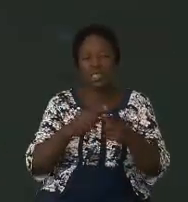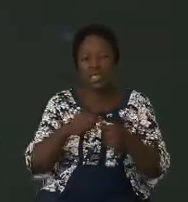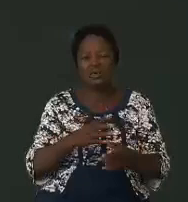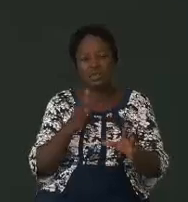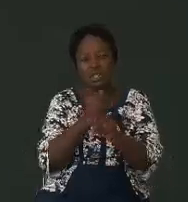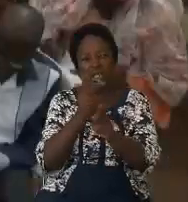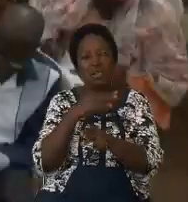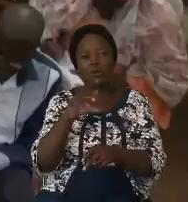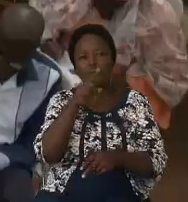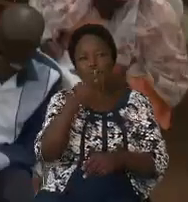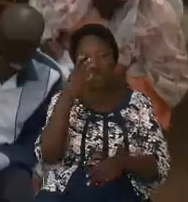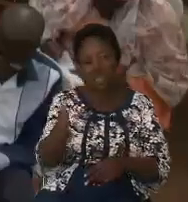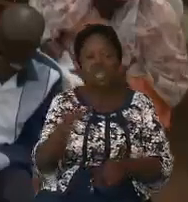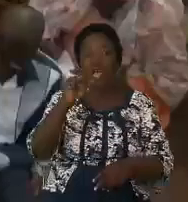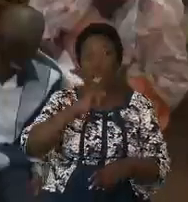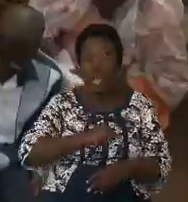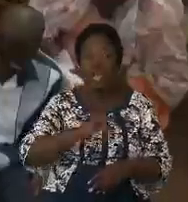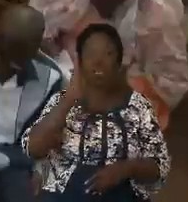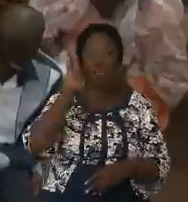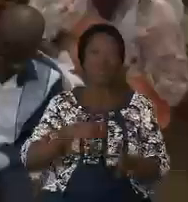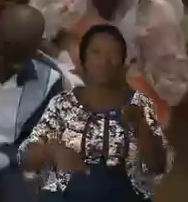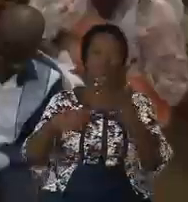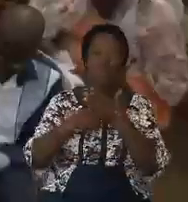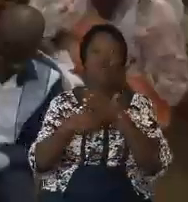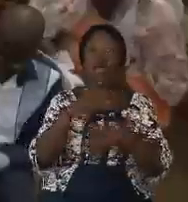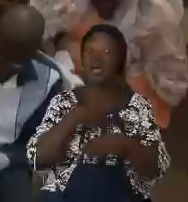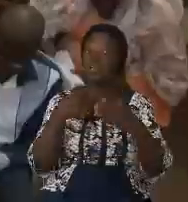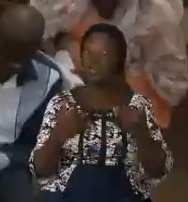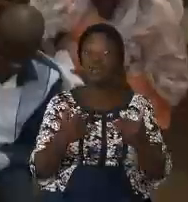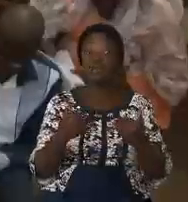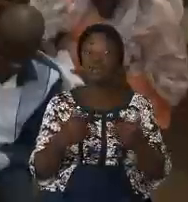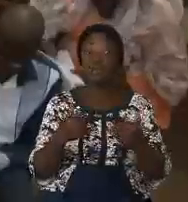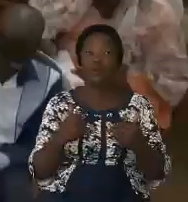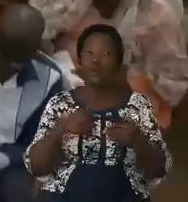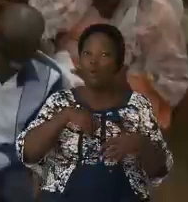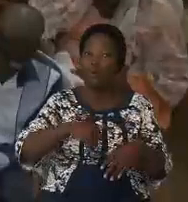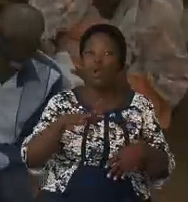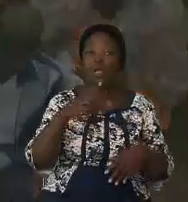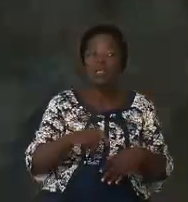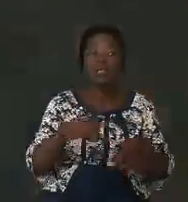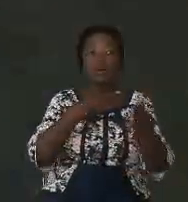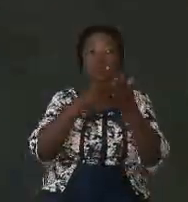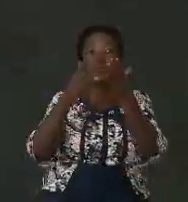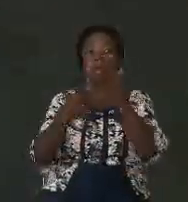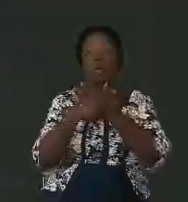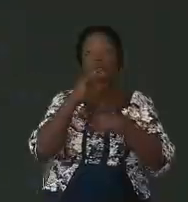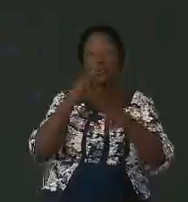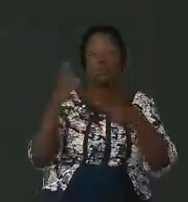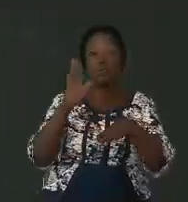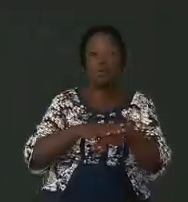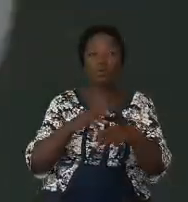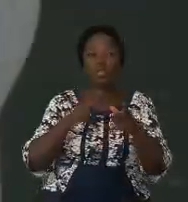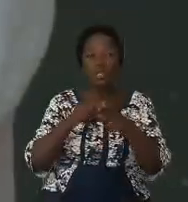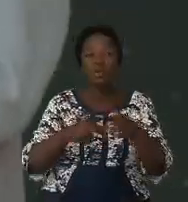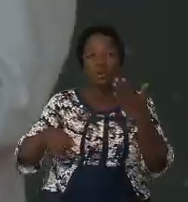meet you there. I'll take care of you there. I will return. And now, while